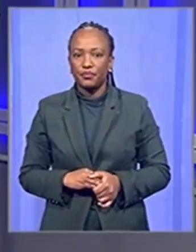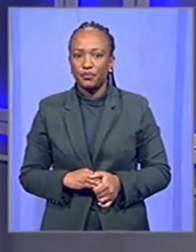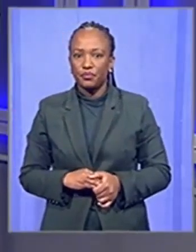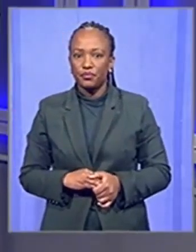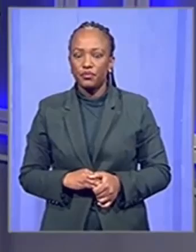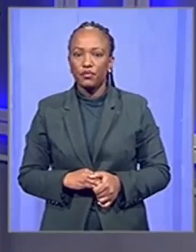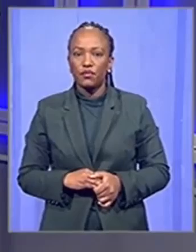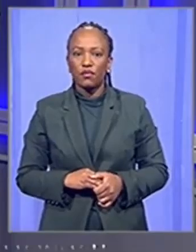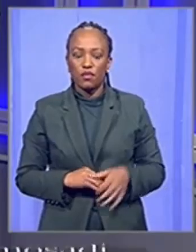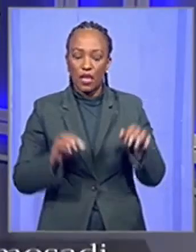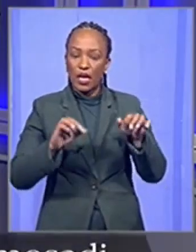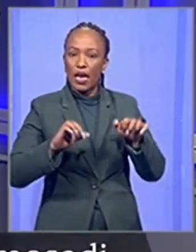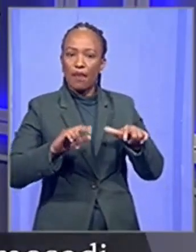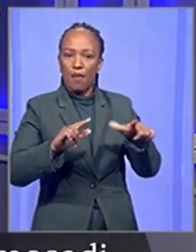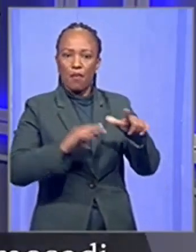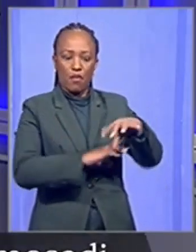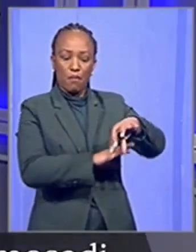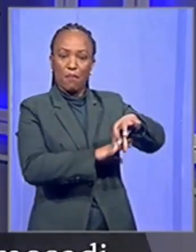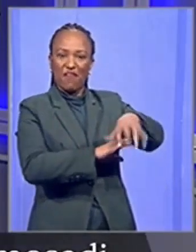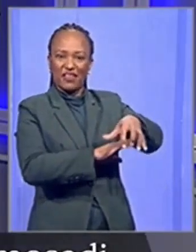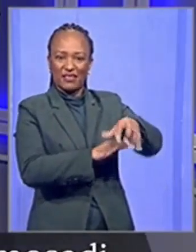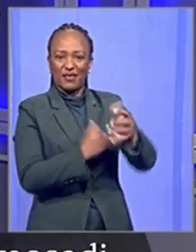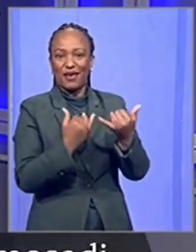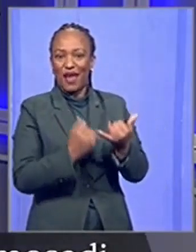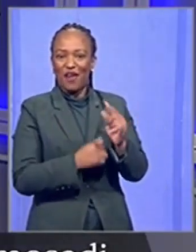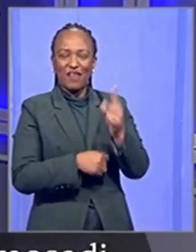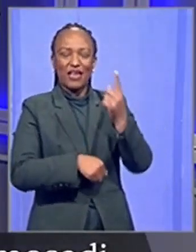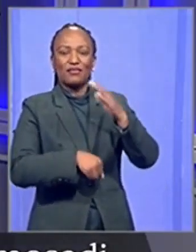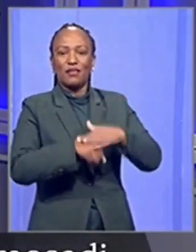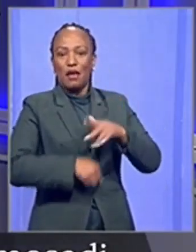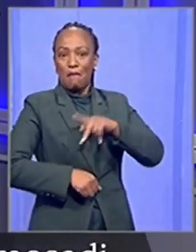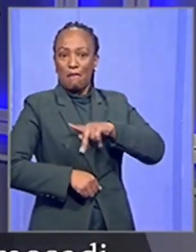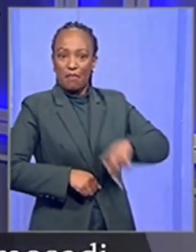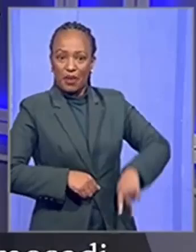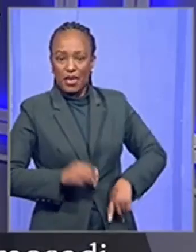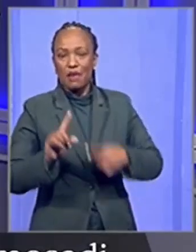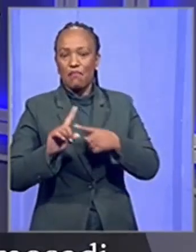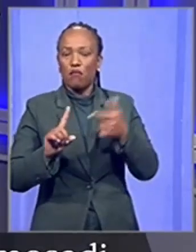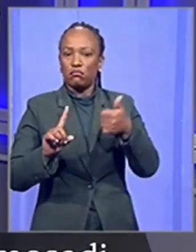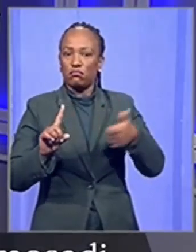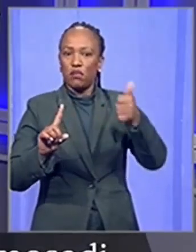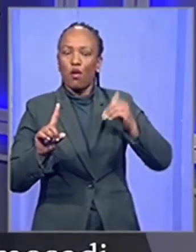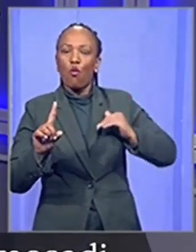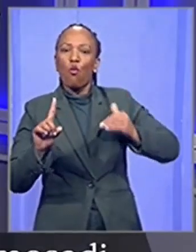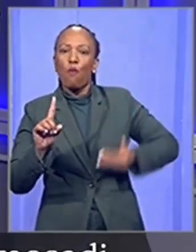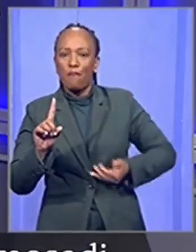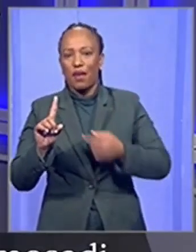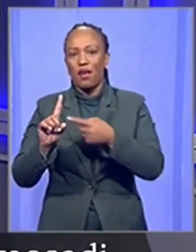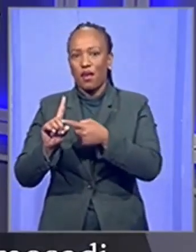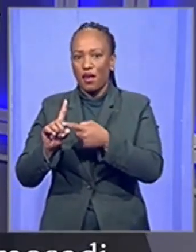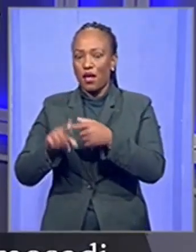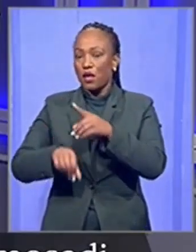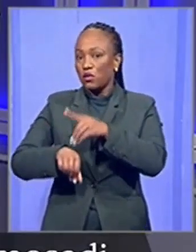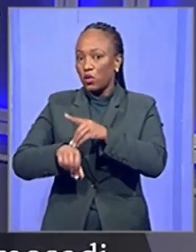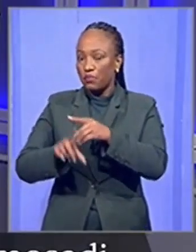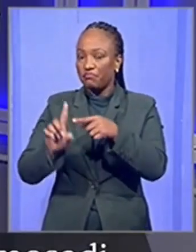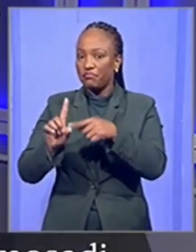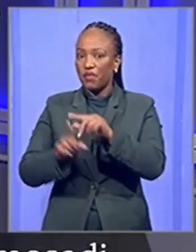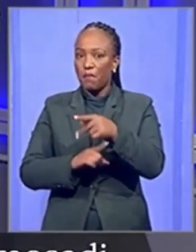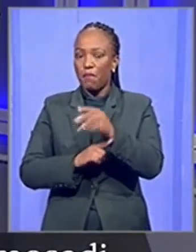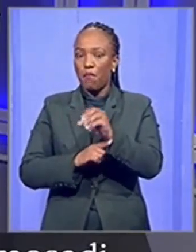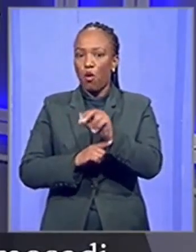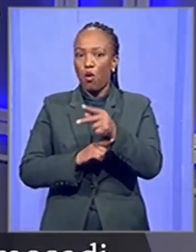Profense ya Limpopo e na le tonakgolo ya ntlha ya mosadi morago ga ditlhopho tsa kgwedi e fitileng. Ngaka Phophi Ramathuba o ikanisitswe